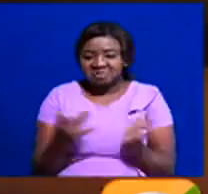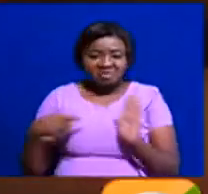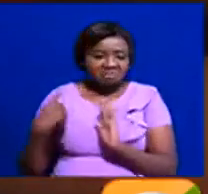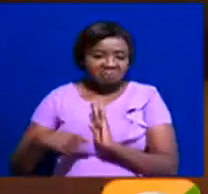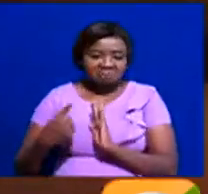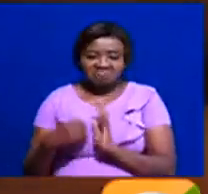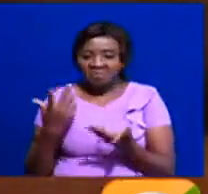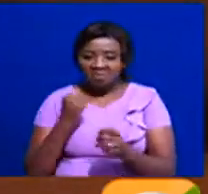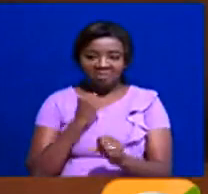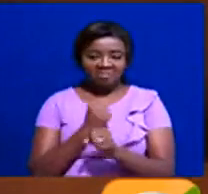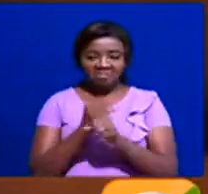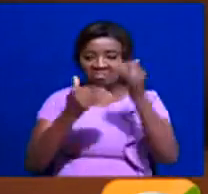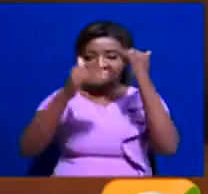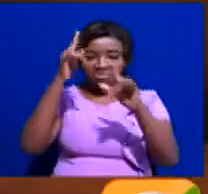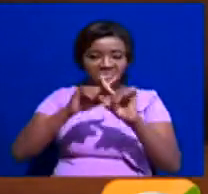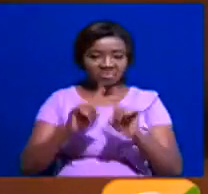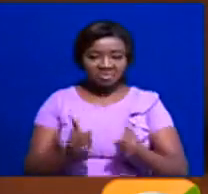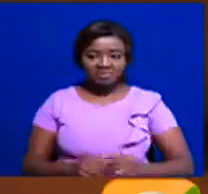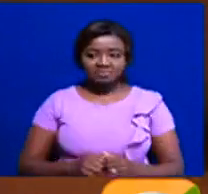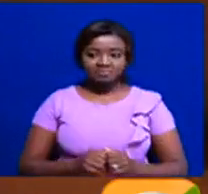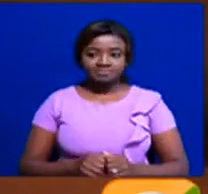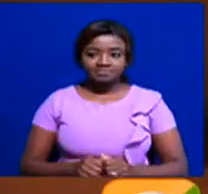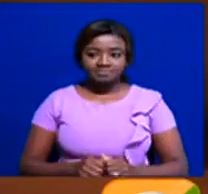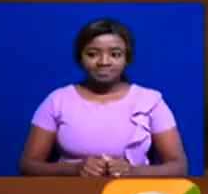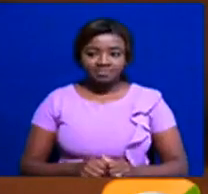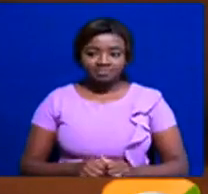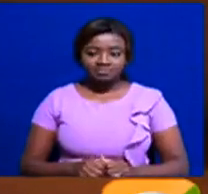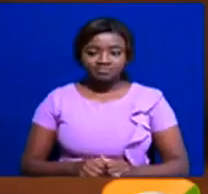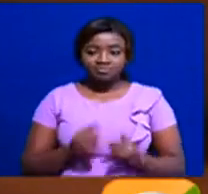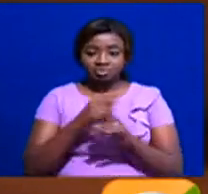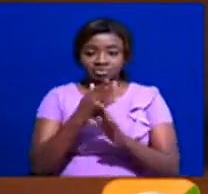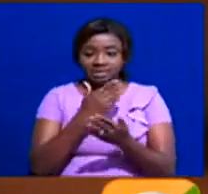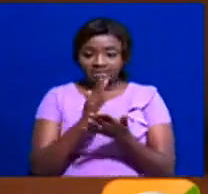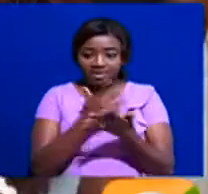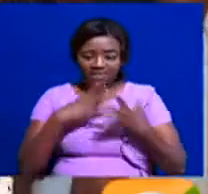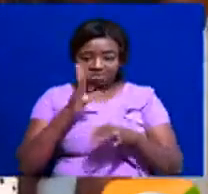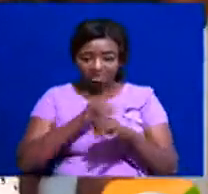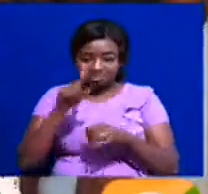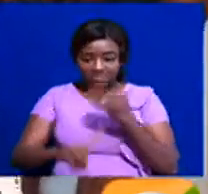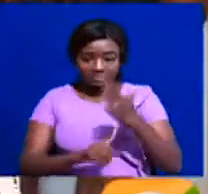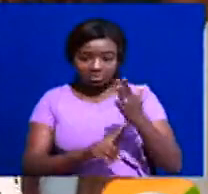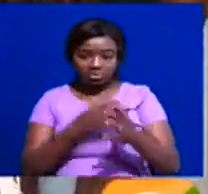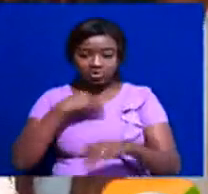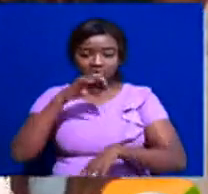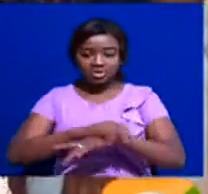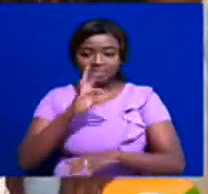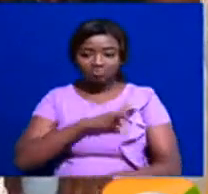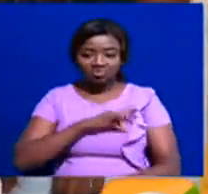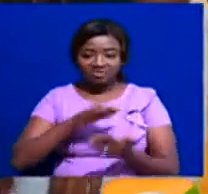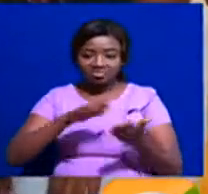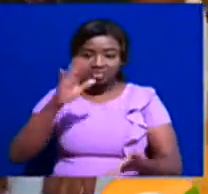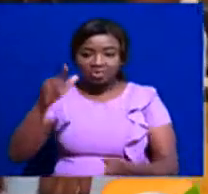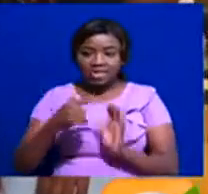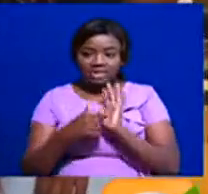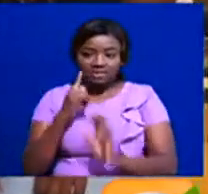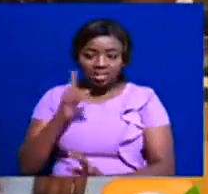in. NGOs, telcos and manufacturers are some of the entities using the technology to maximize profits. Black Rhino VR is also offering free